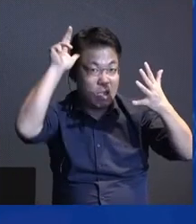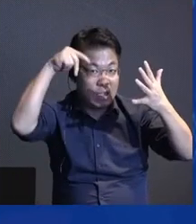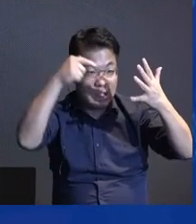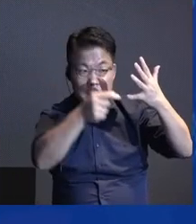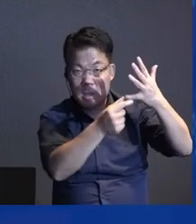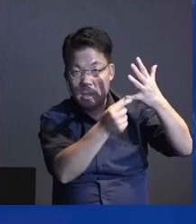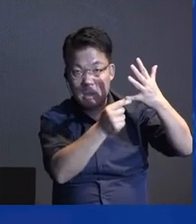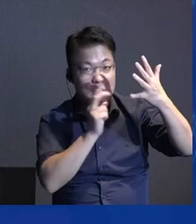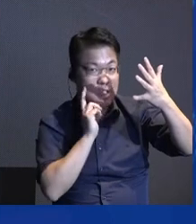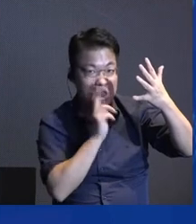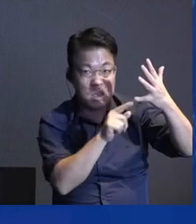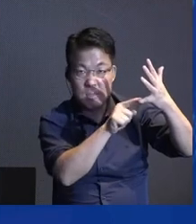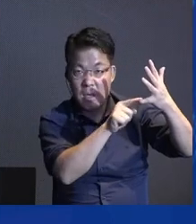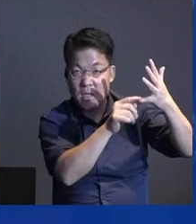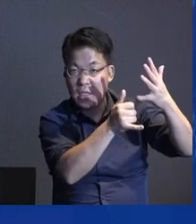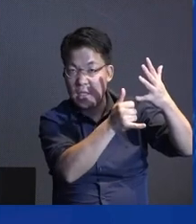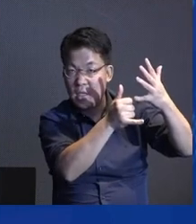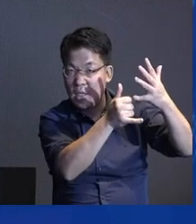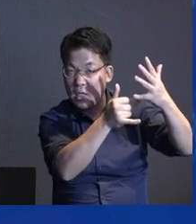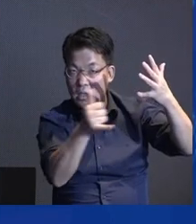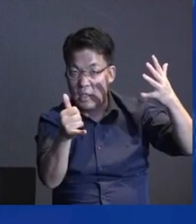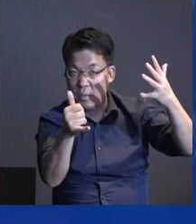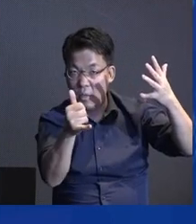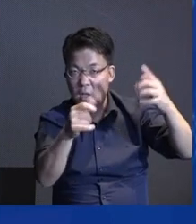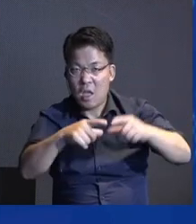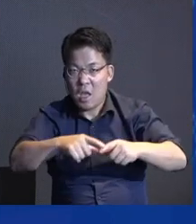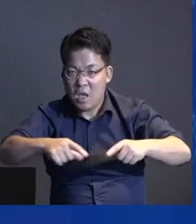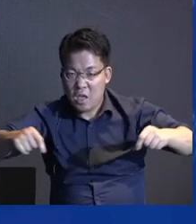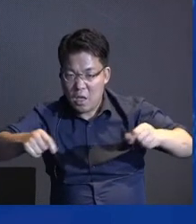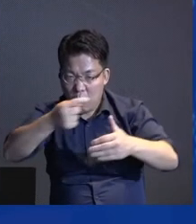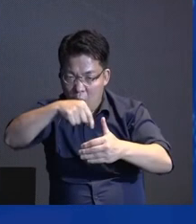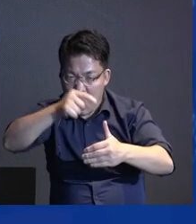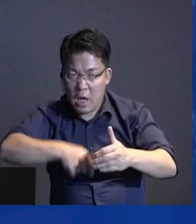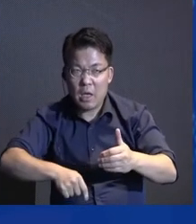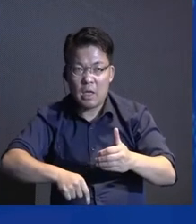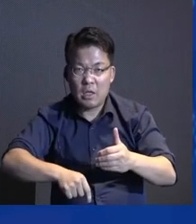of people and helping them live in Japan, live in peace.